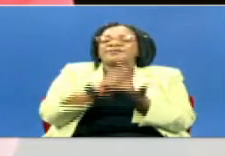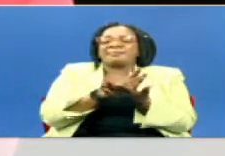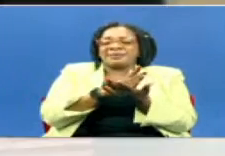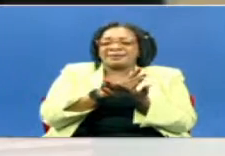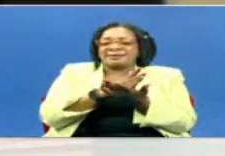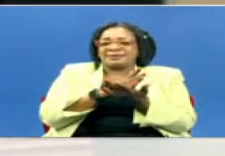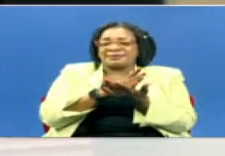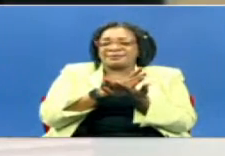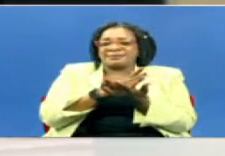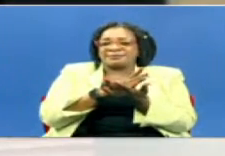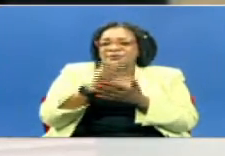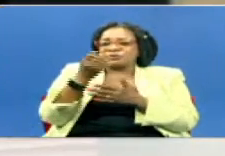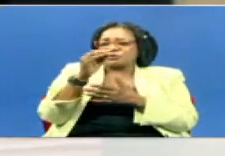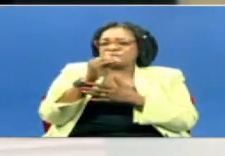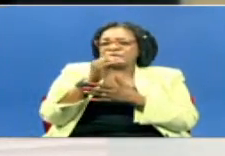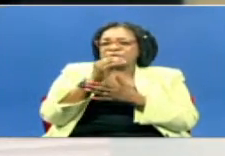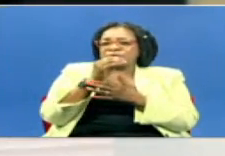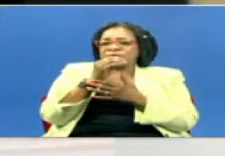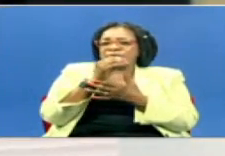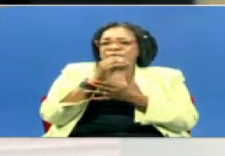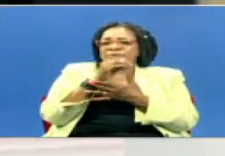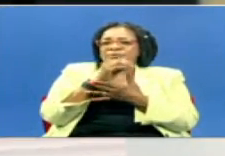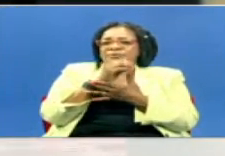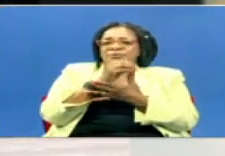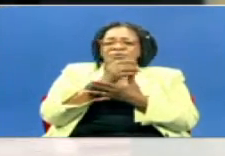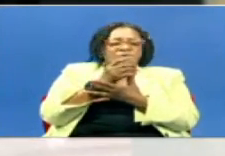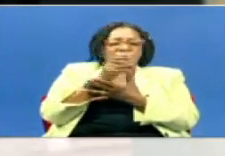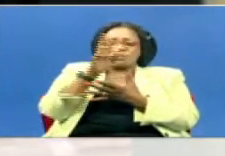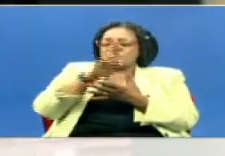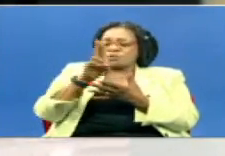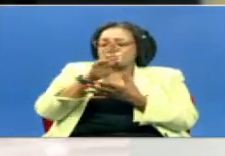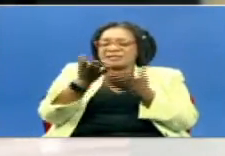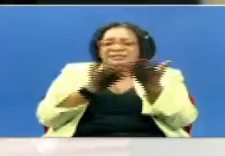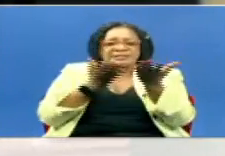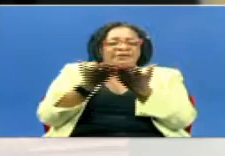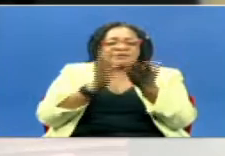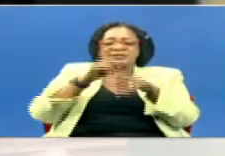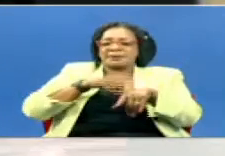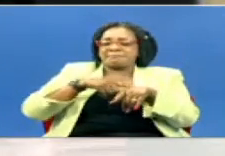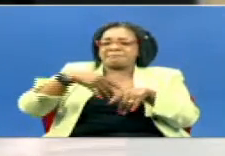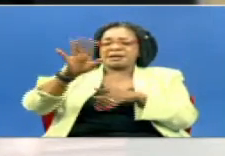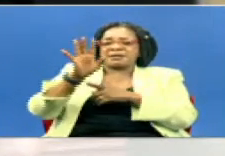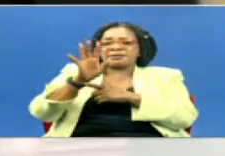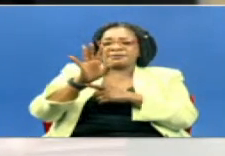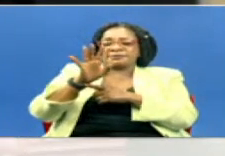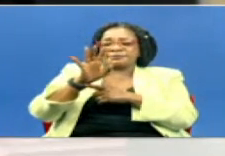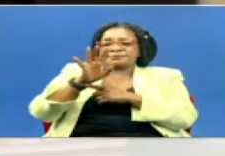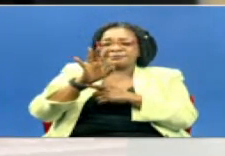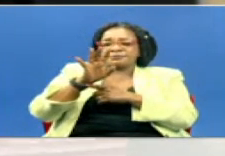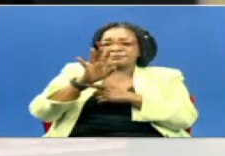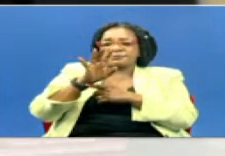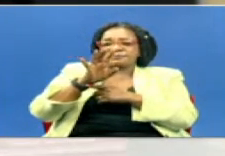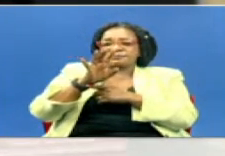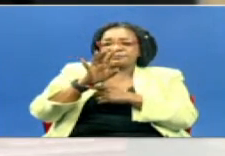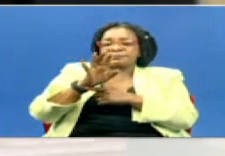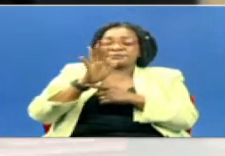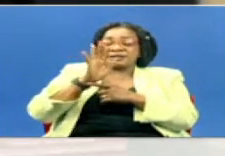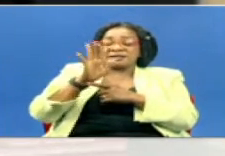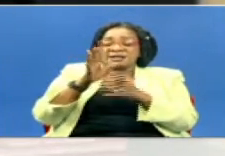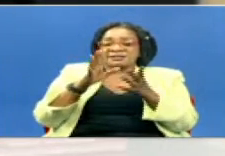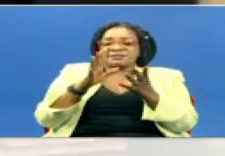appointment. So President Uhuru has served his term. And he has left